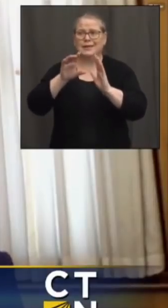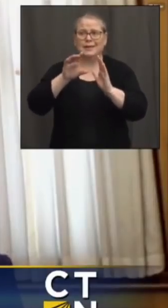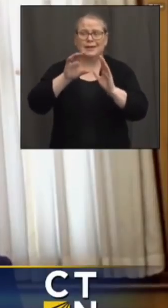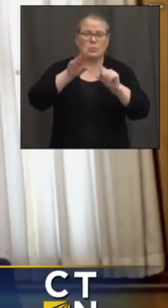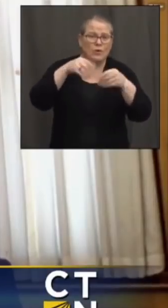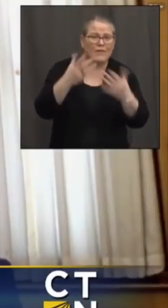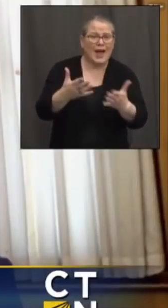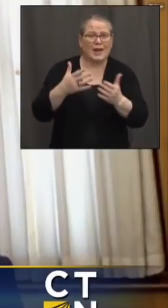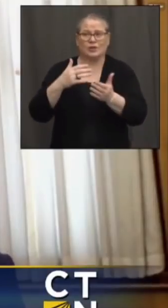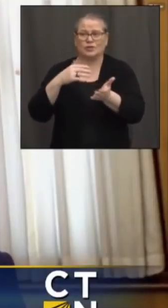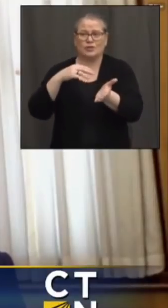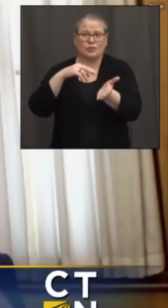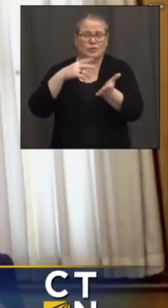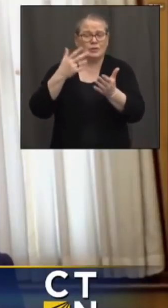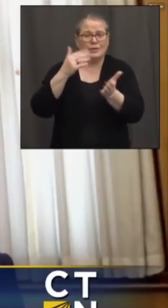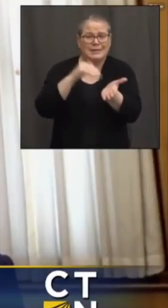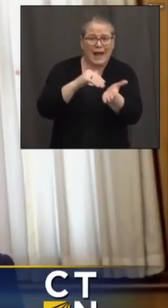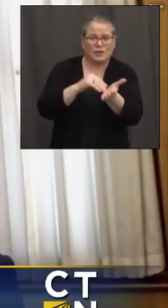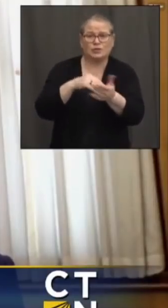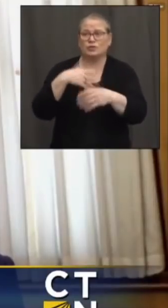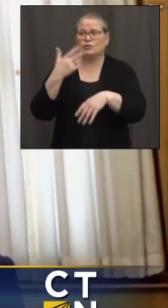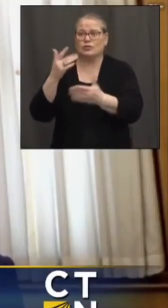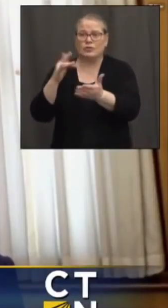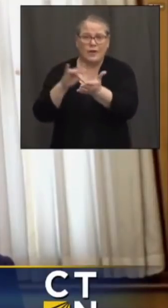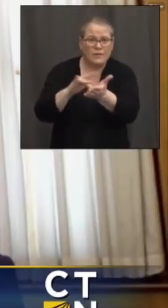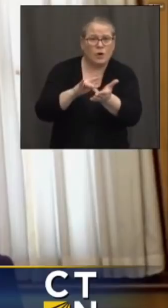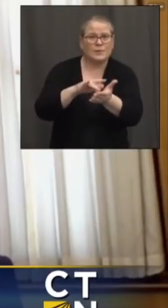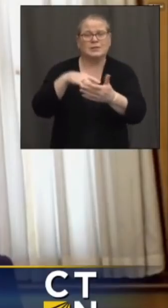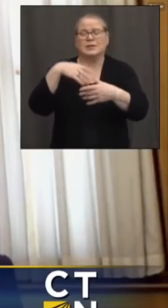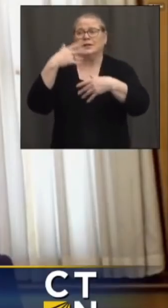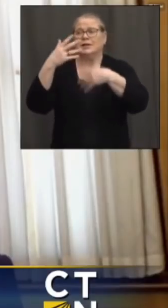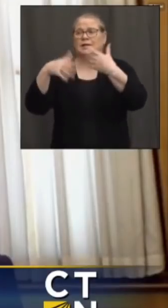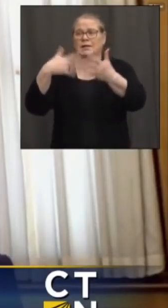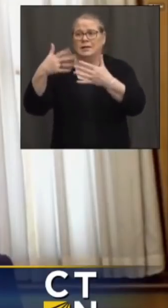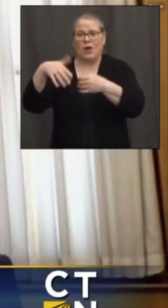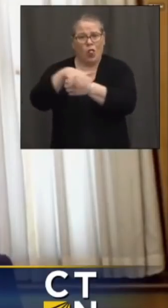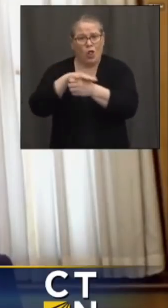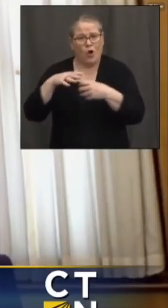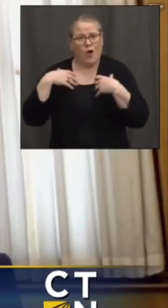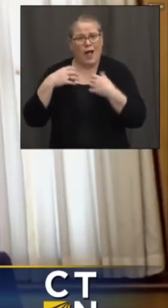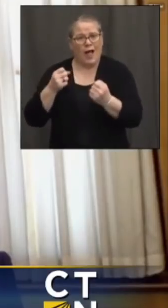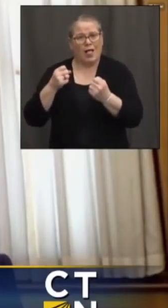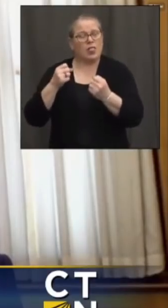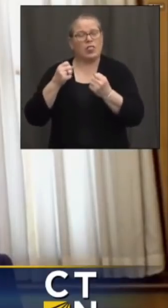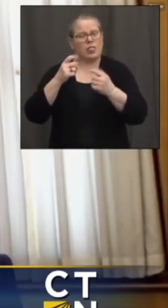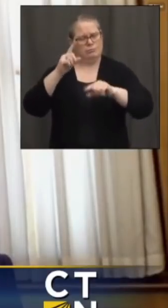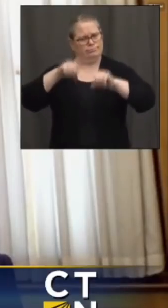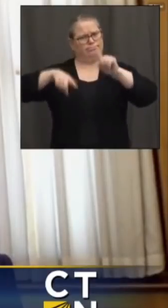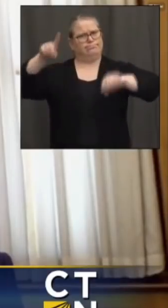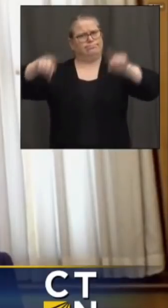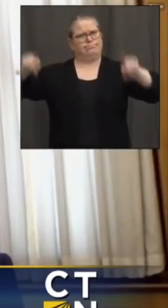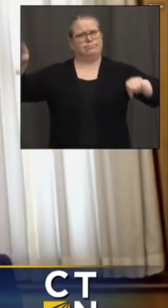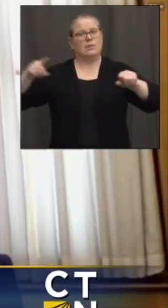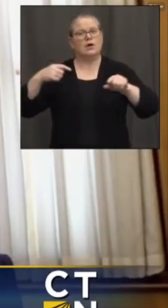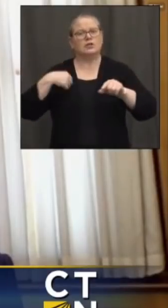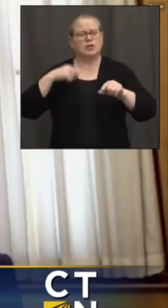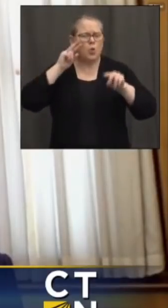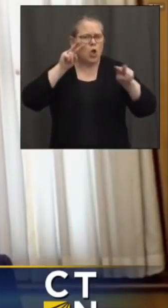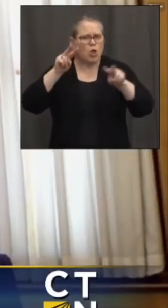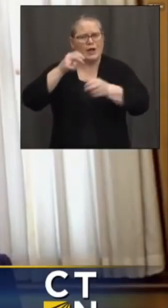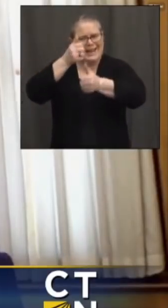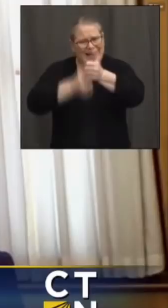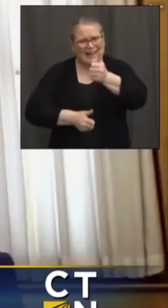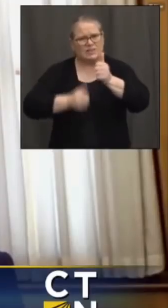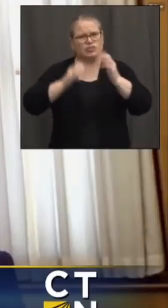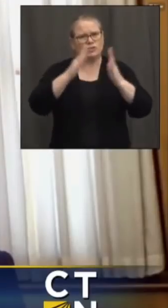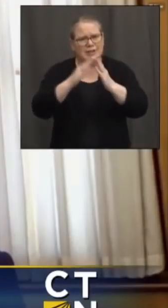health departments. And so what is happening at that local level is looking at where we have capacity, where we have gaps, how we get organized,